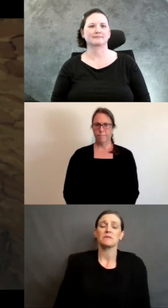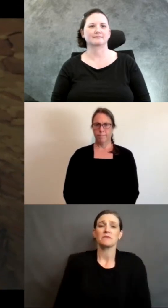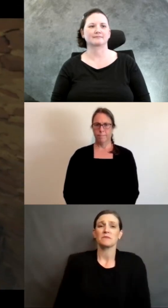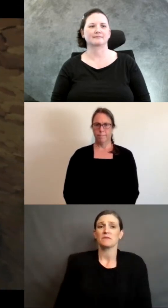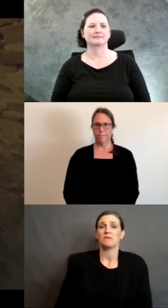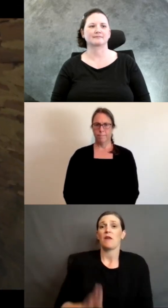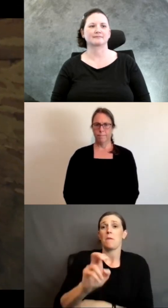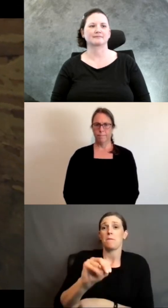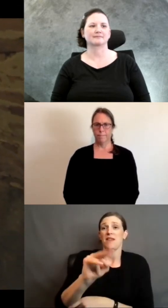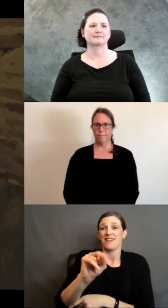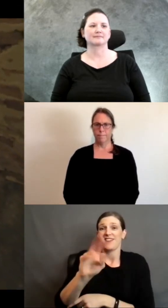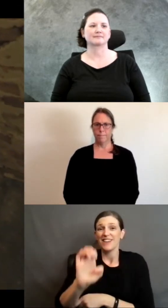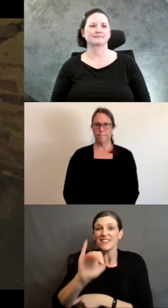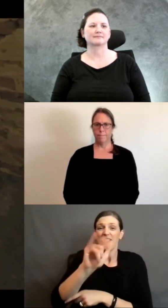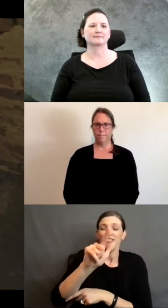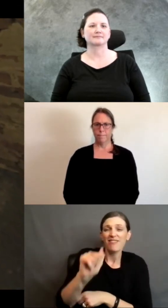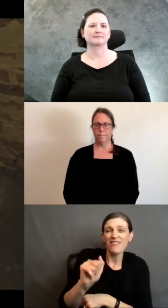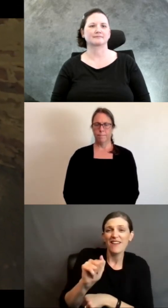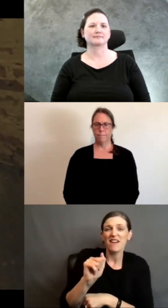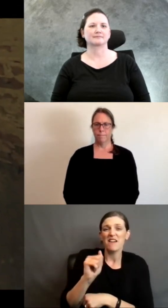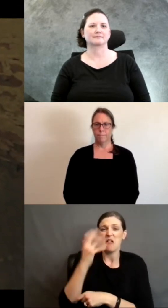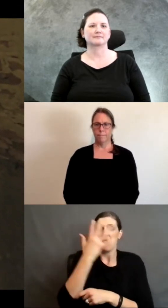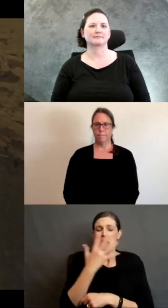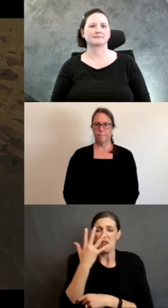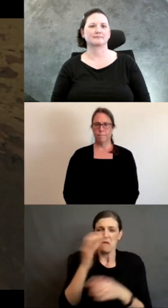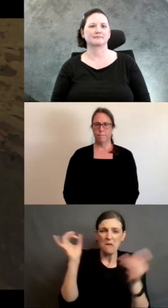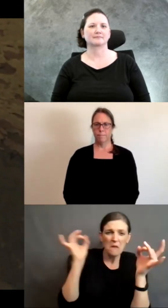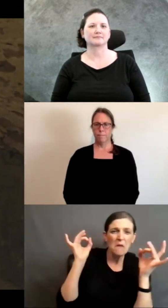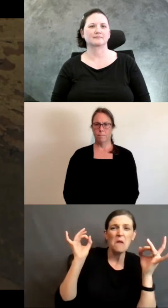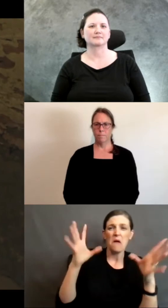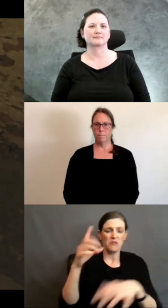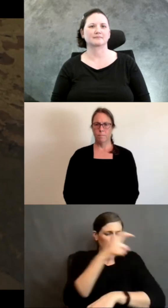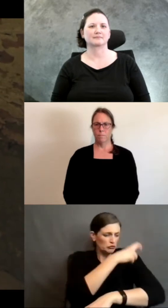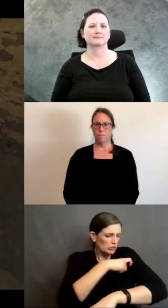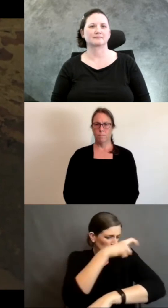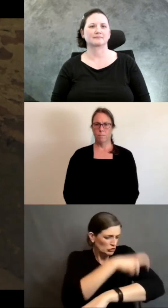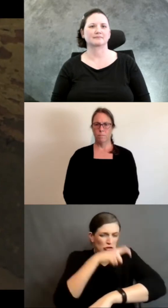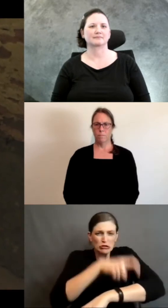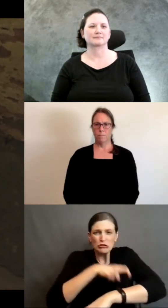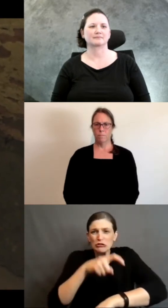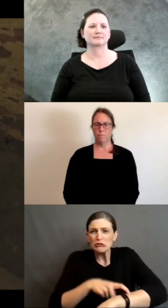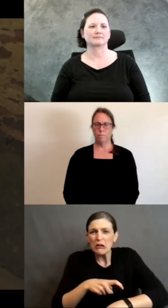Benice and Leah both have sunken eyes and scratches on their bodies.